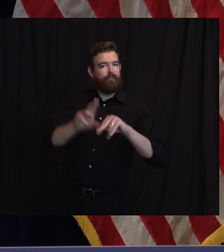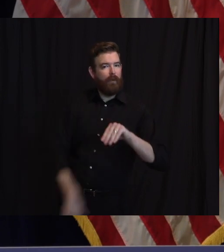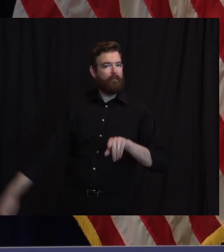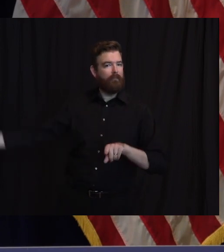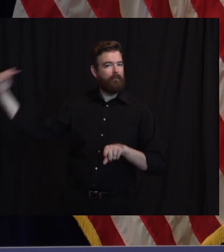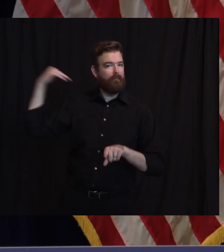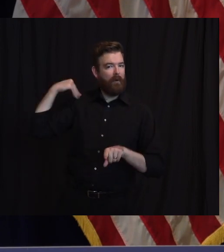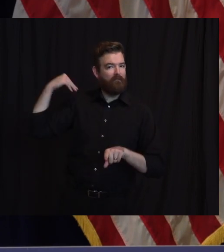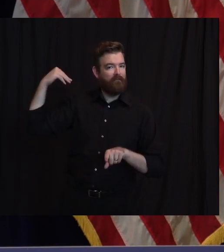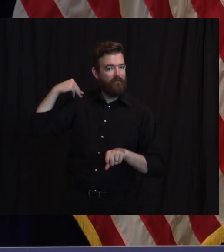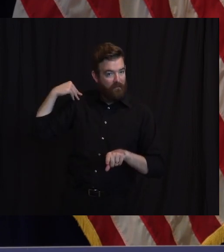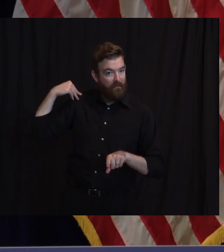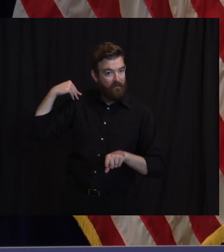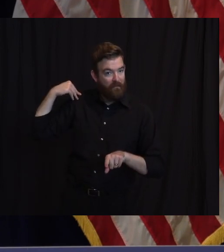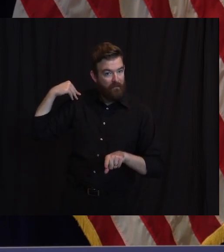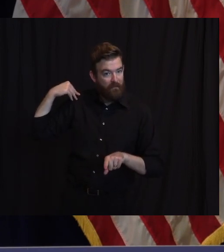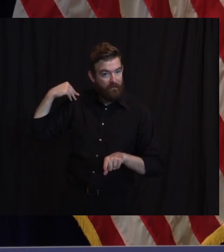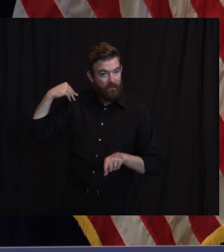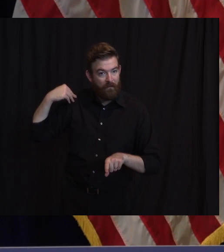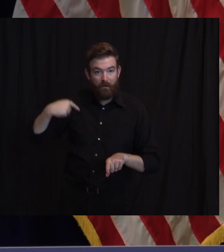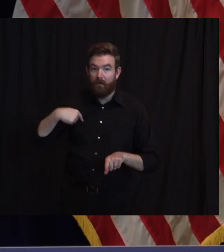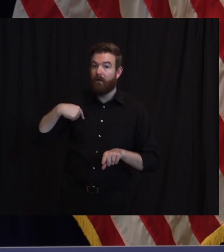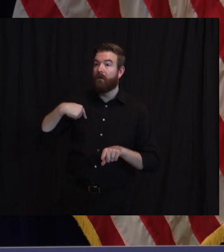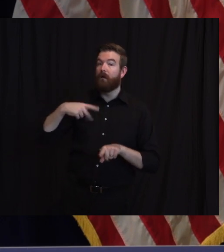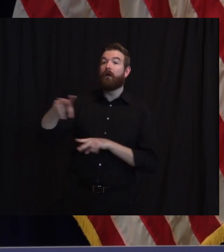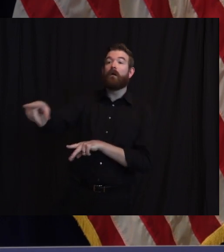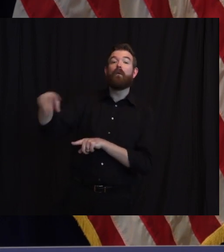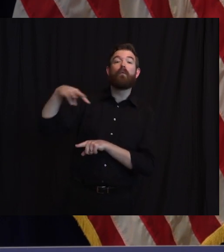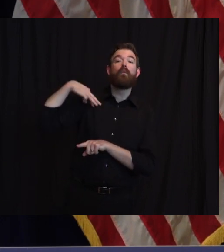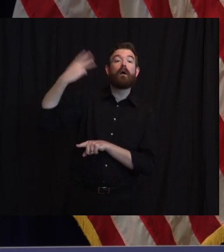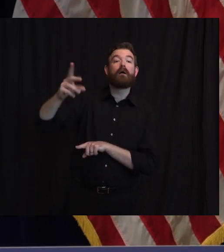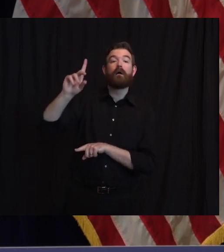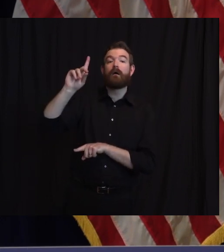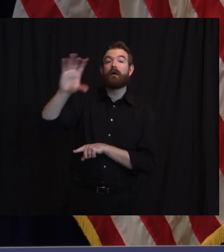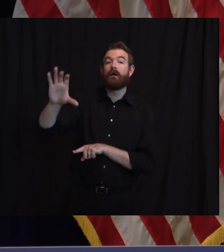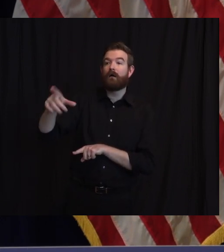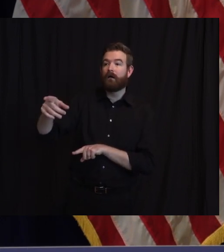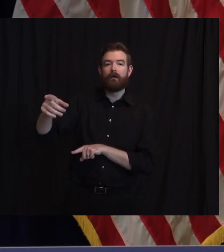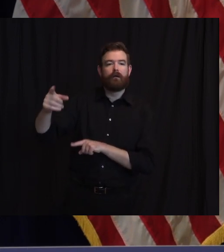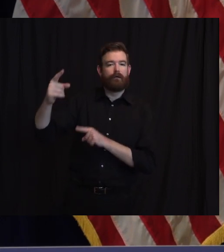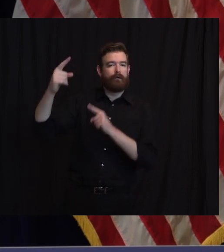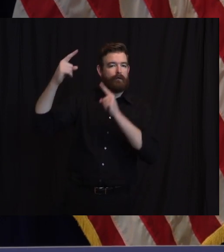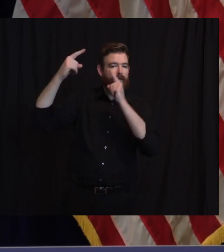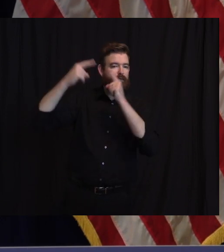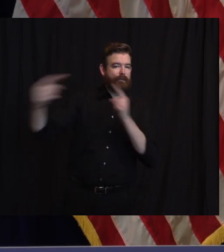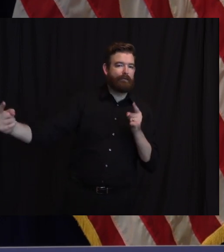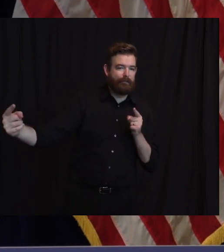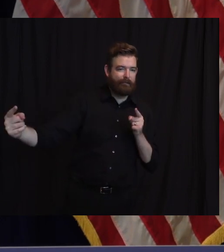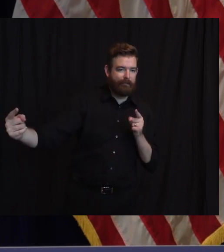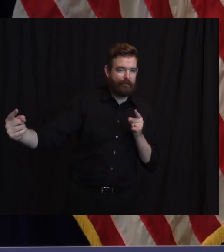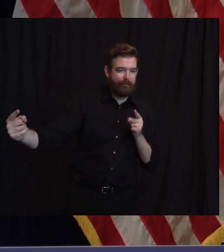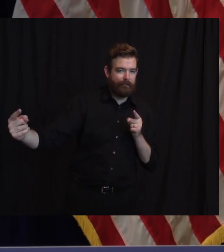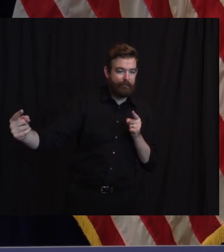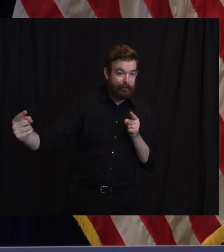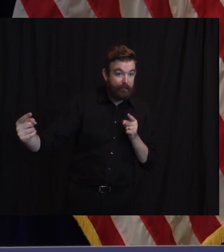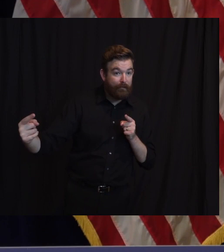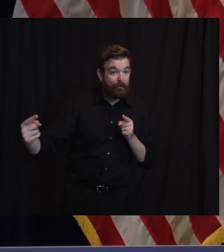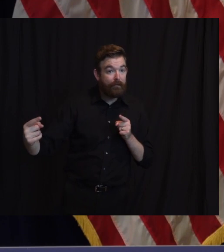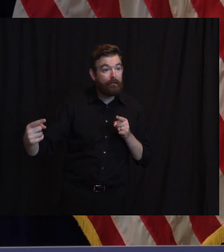impetus in Washington that was going the other way. We as a country have an underdeveloped